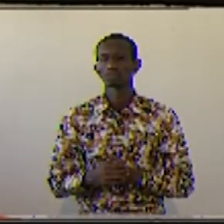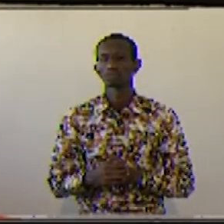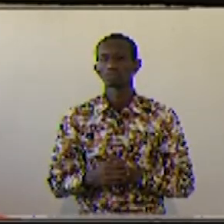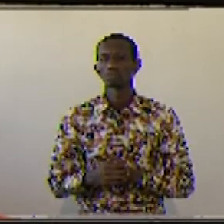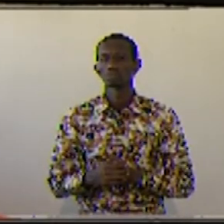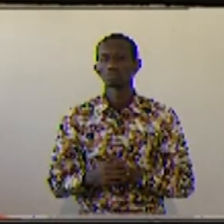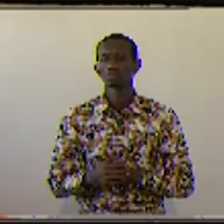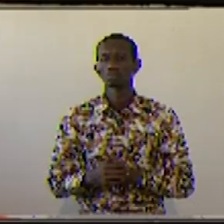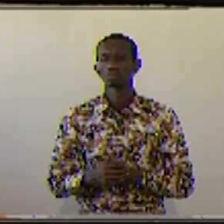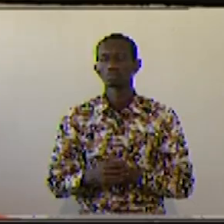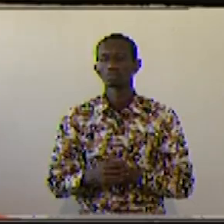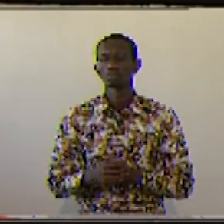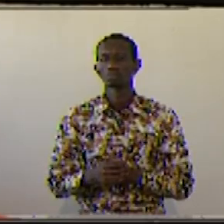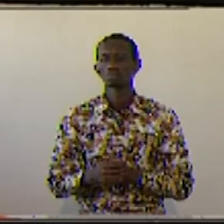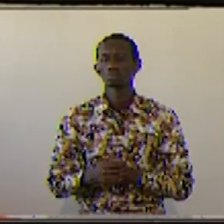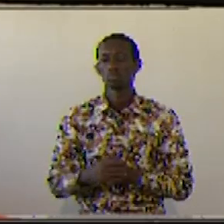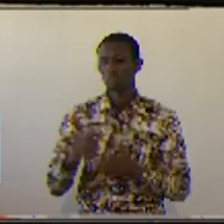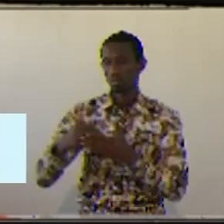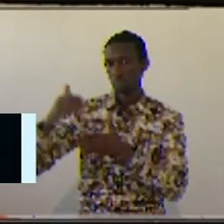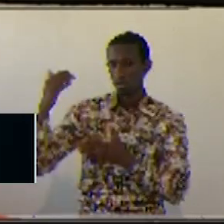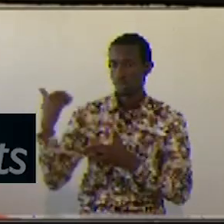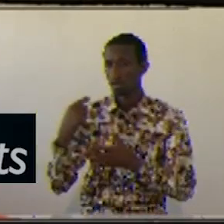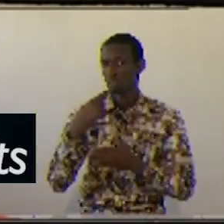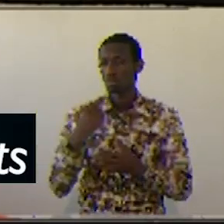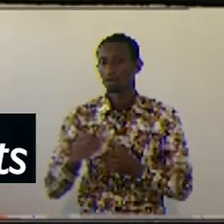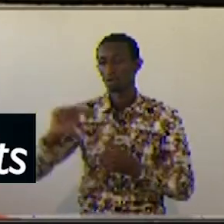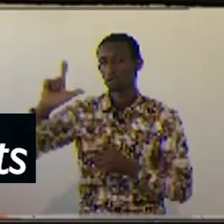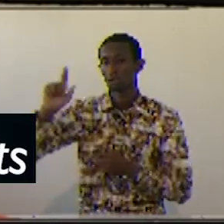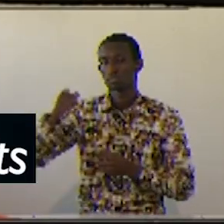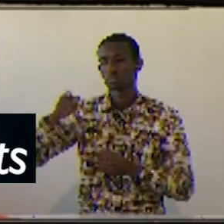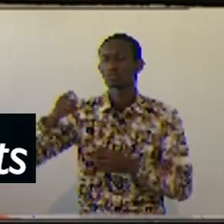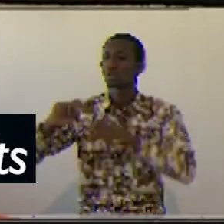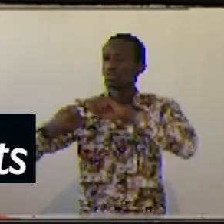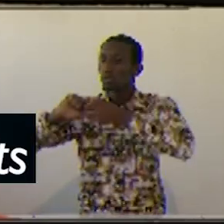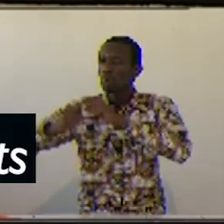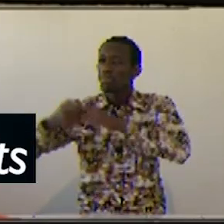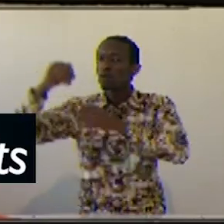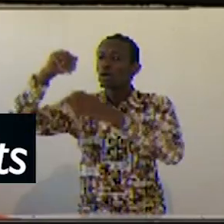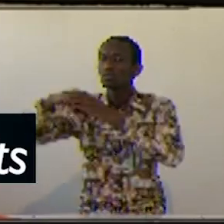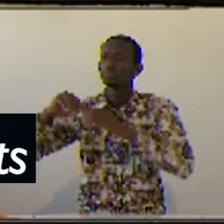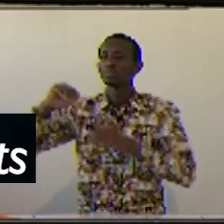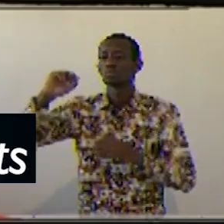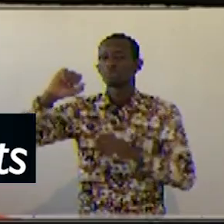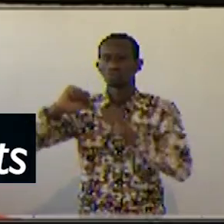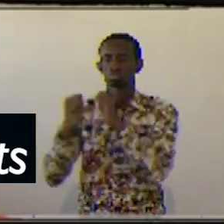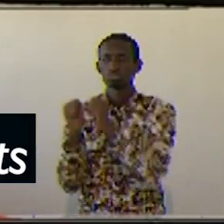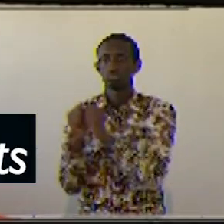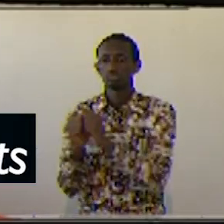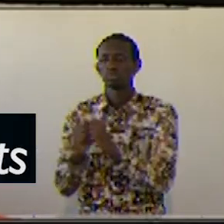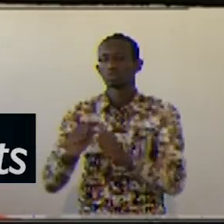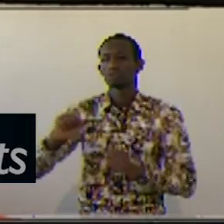and as I said, aluminium, this is the metal, should be in this solid state,